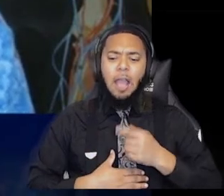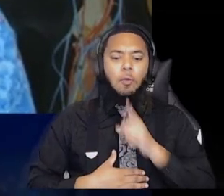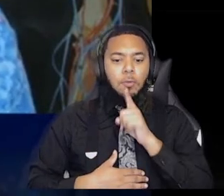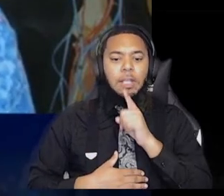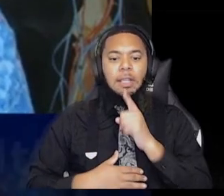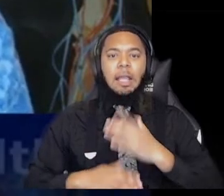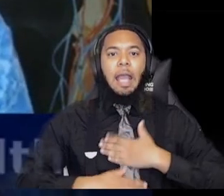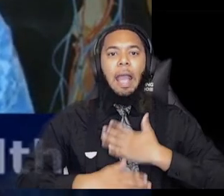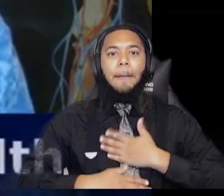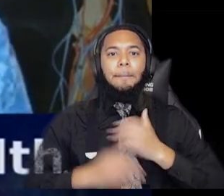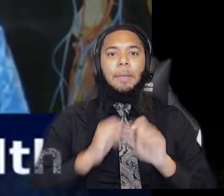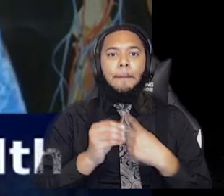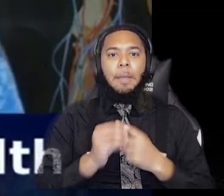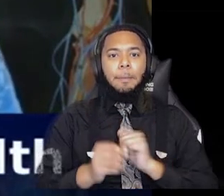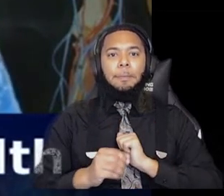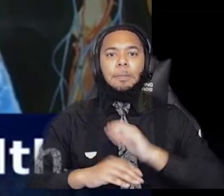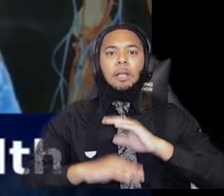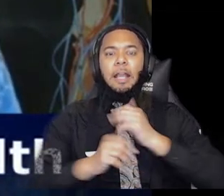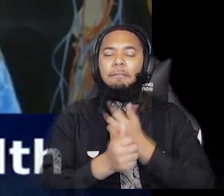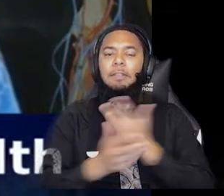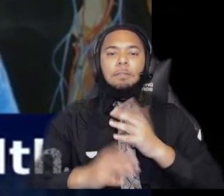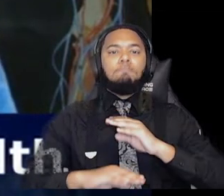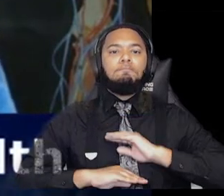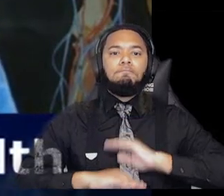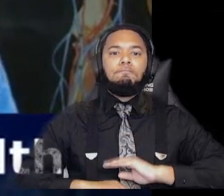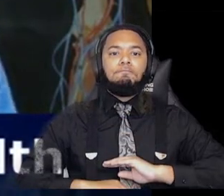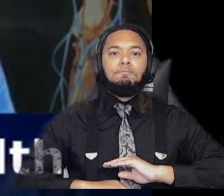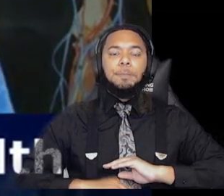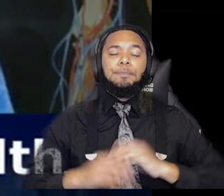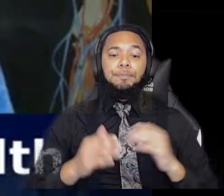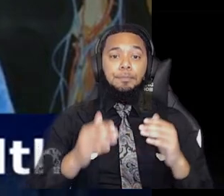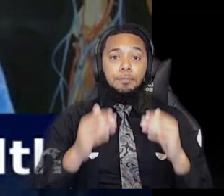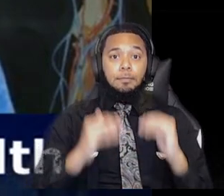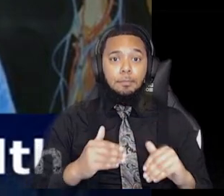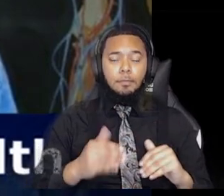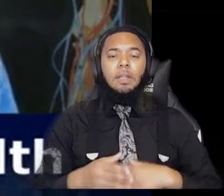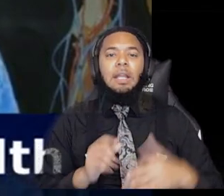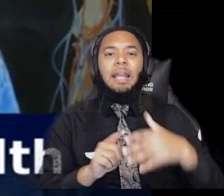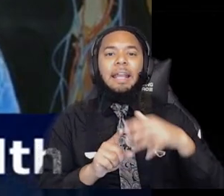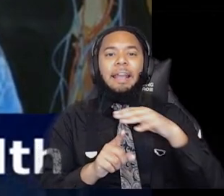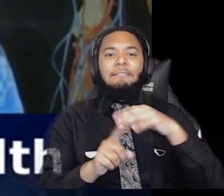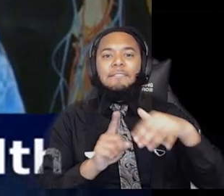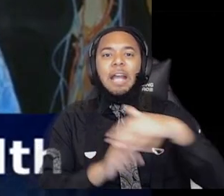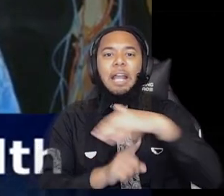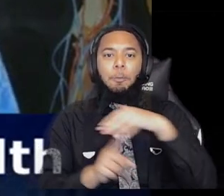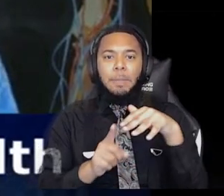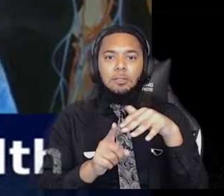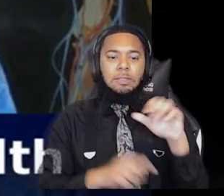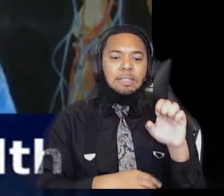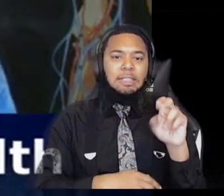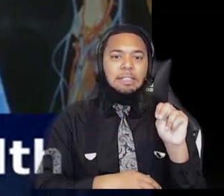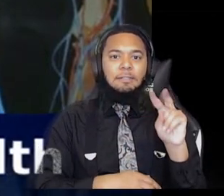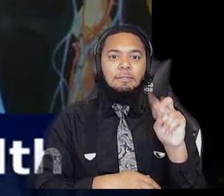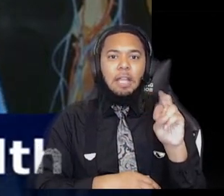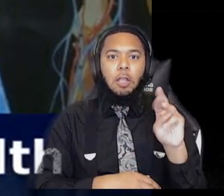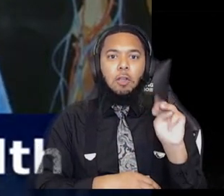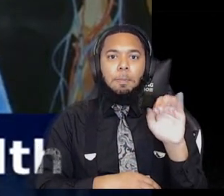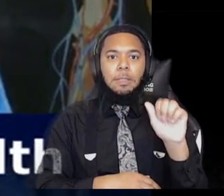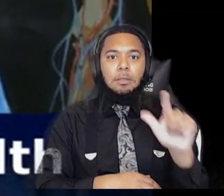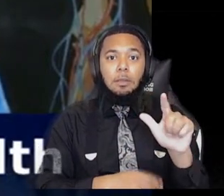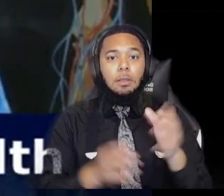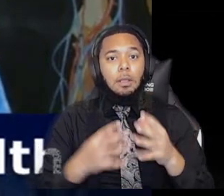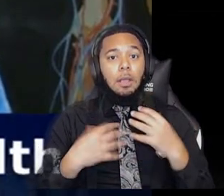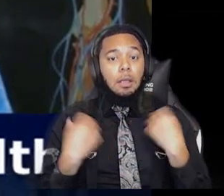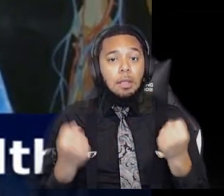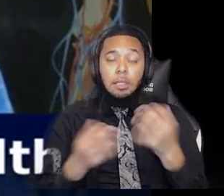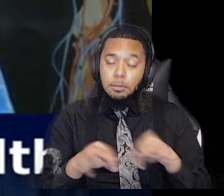good. Environmental health. This is actually a real thing. This means that living in a clean environment will have an